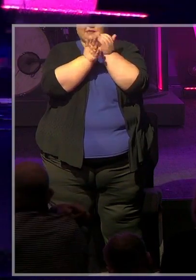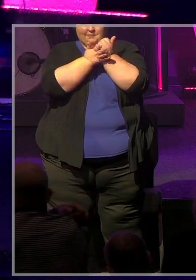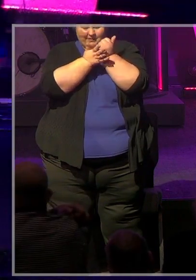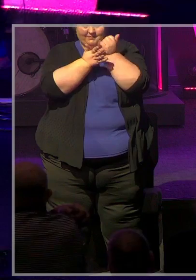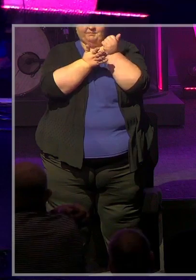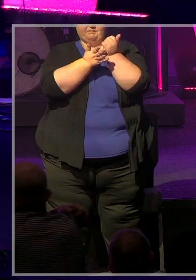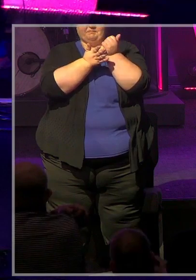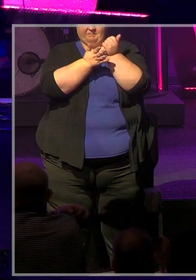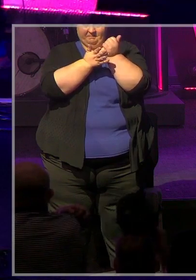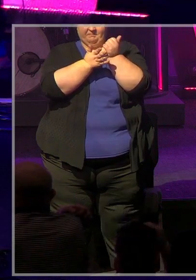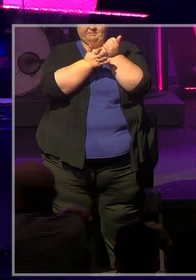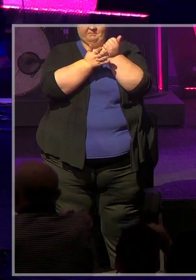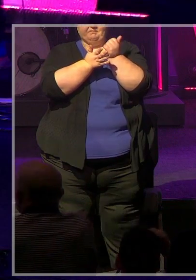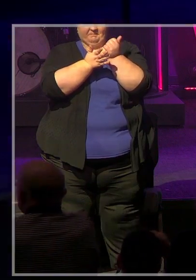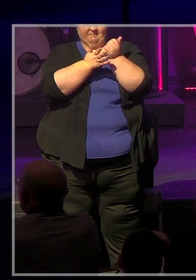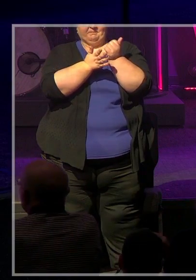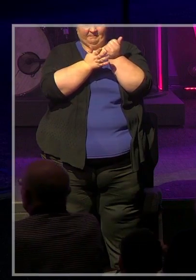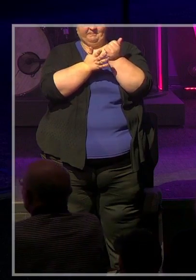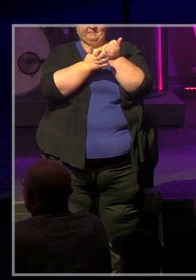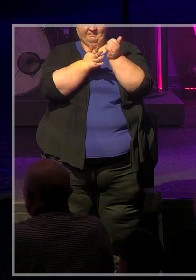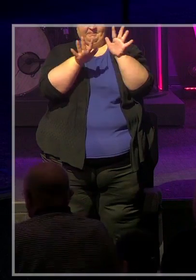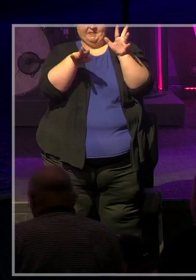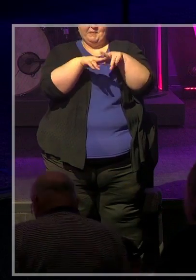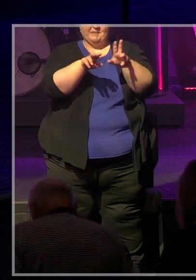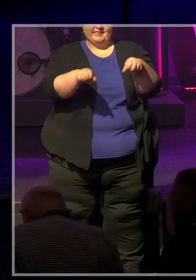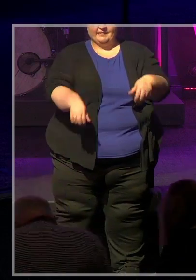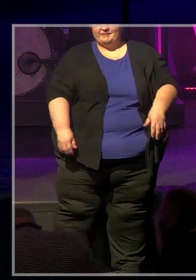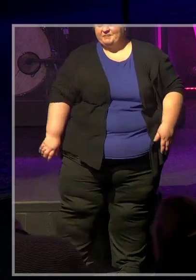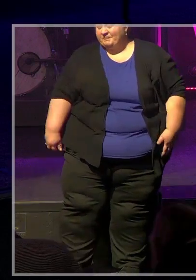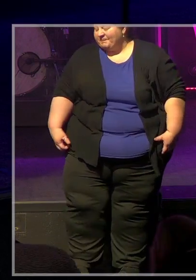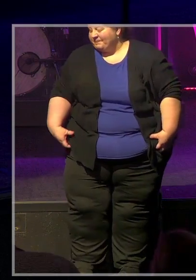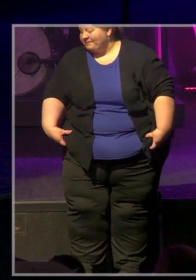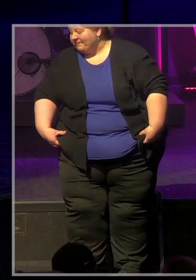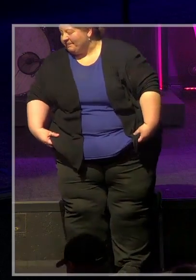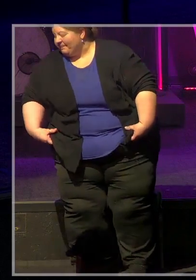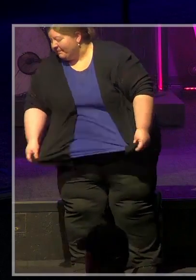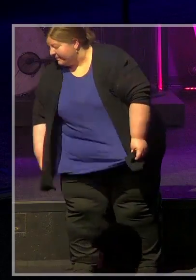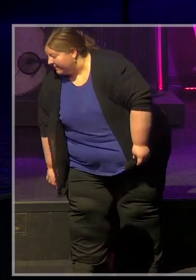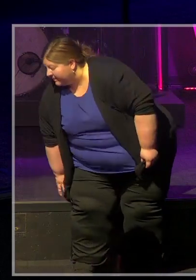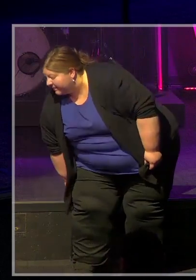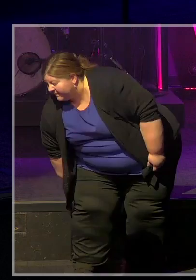Amen. Amen. You may be seated.